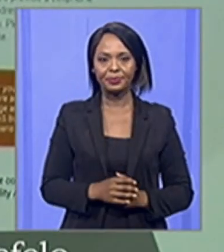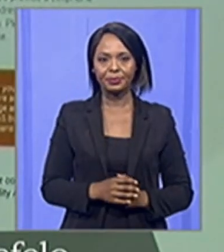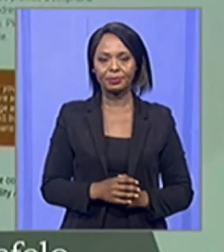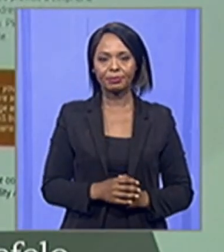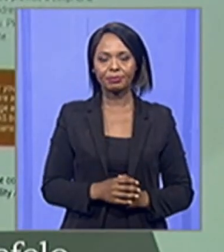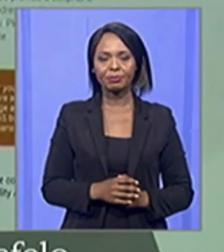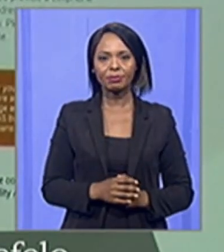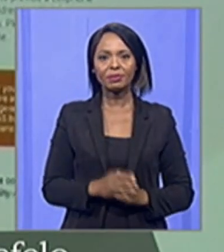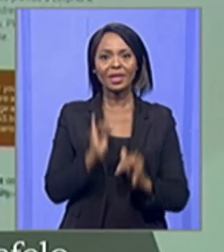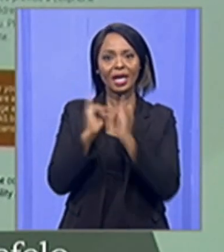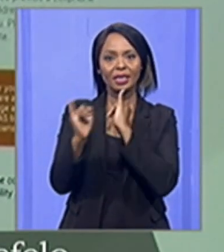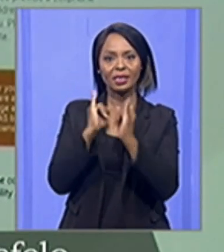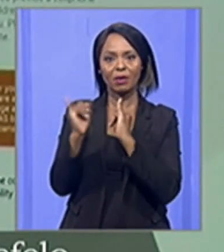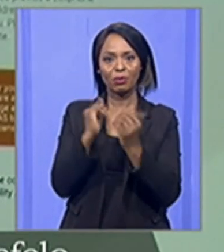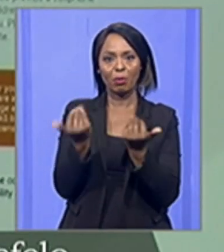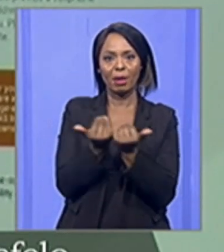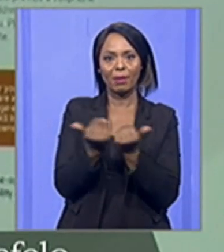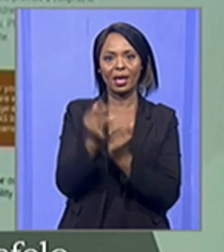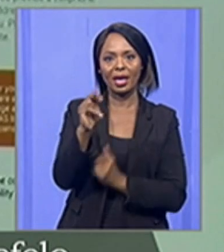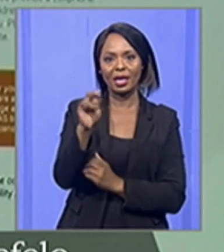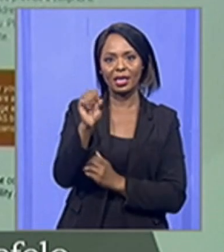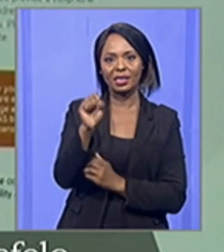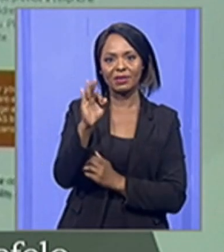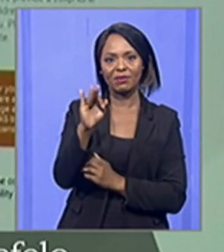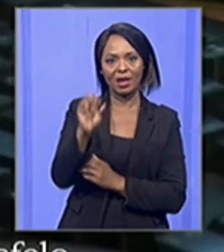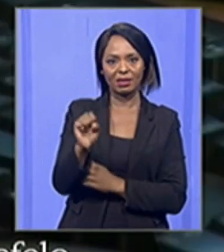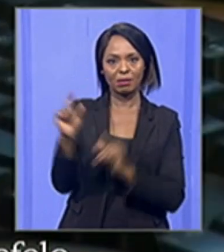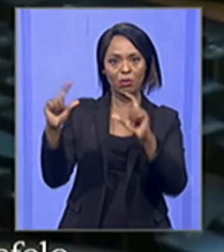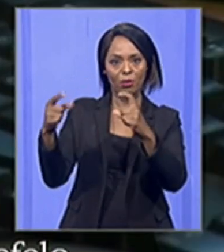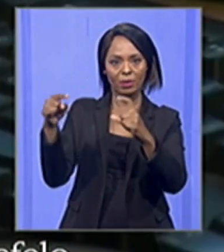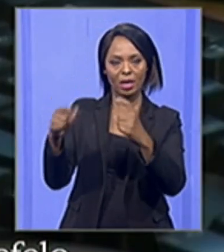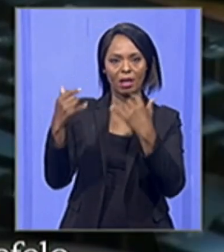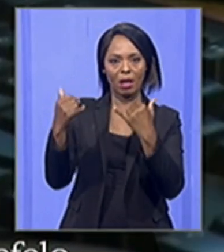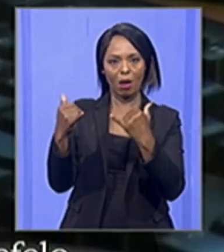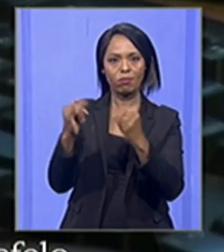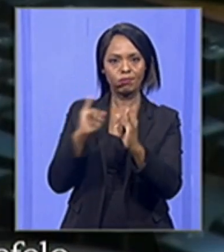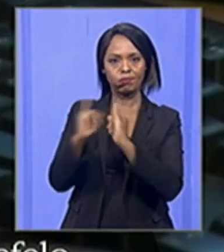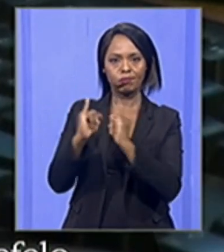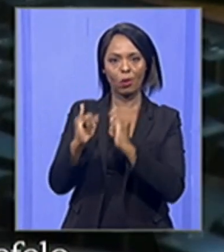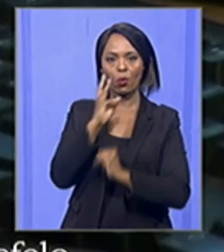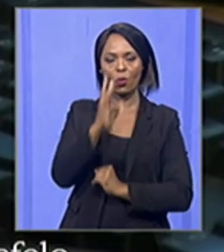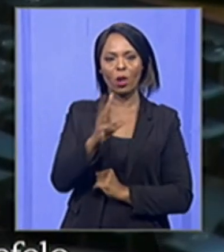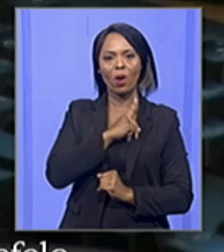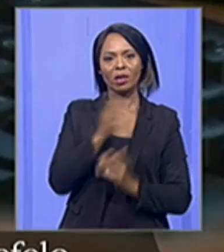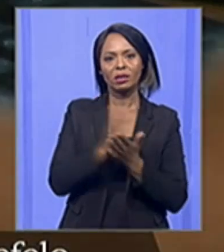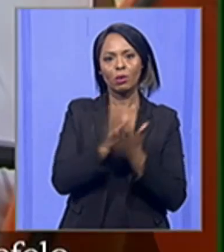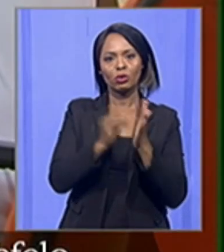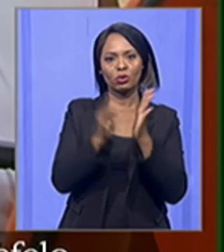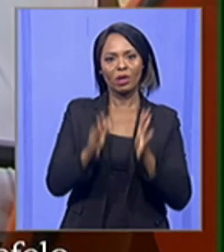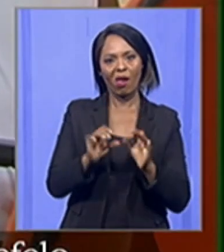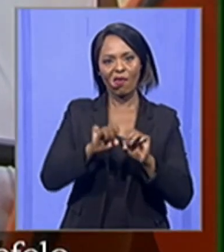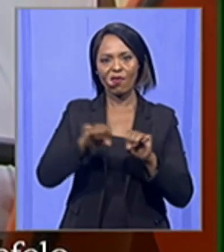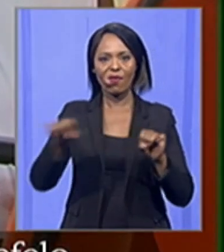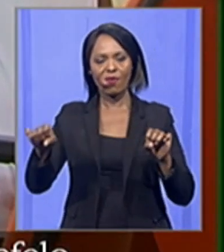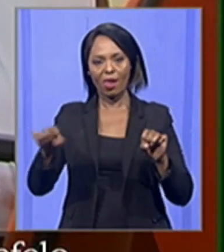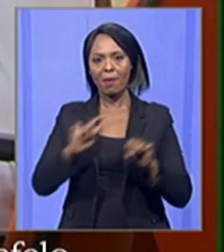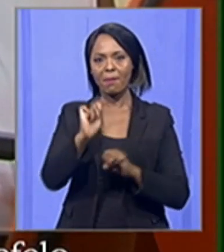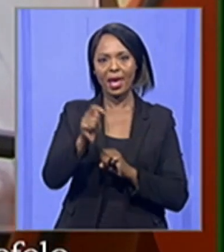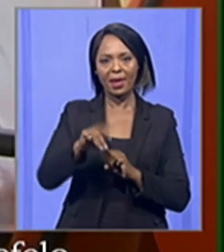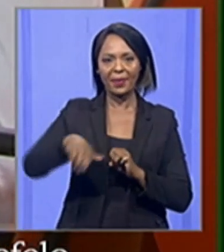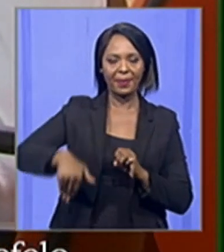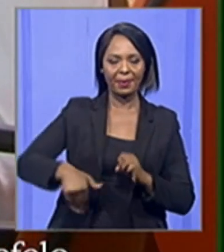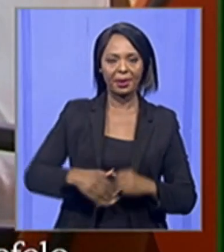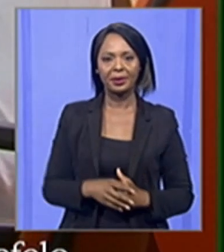Re boledišana le ba sekhwama sa NSFAS morago ga dipego tša gore baithuti ba bangwe ba sa letlalelong ka baka la go diegišwa ga ditefelo.